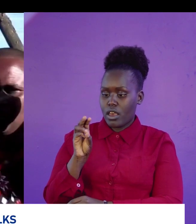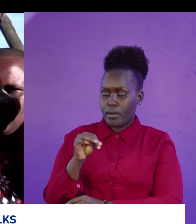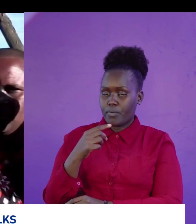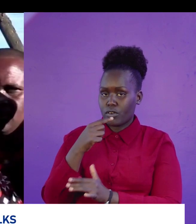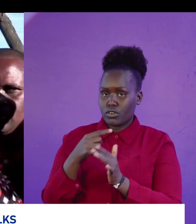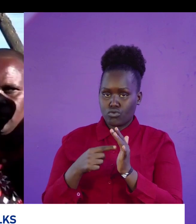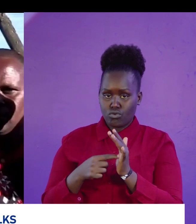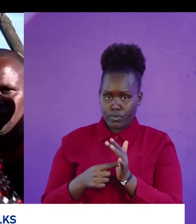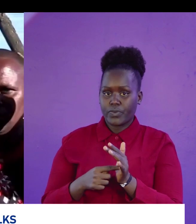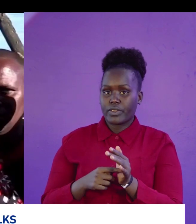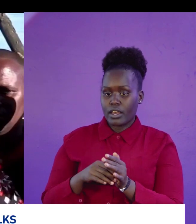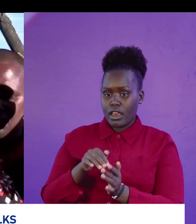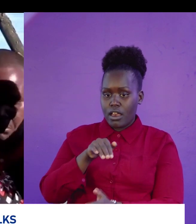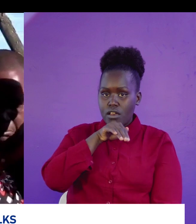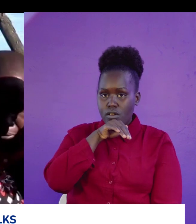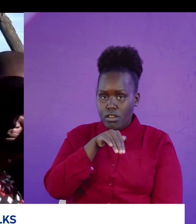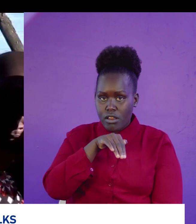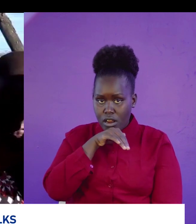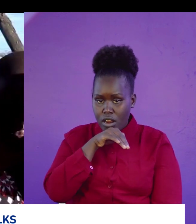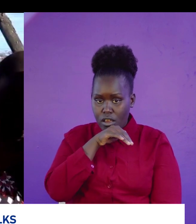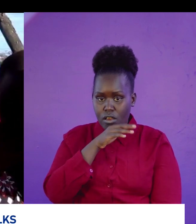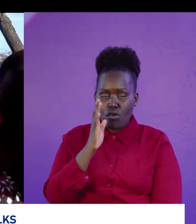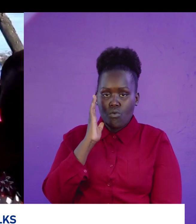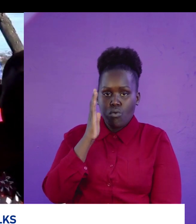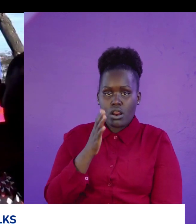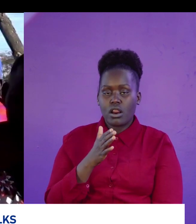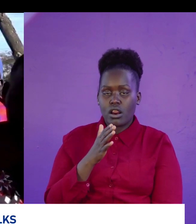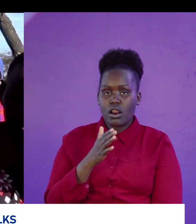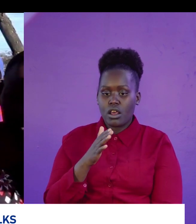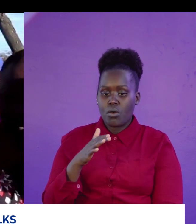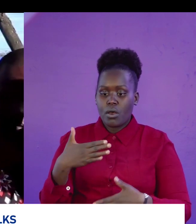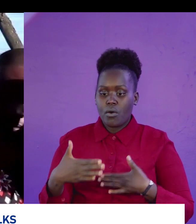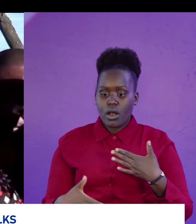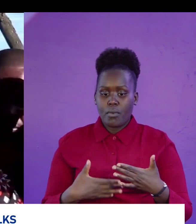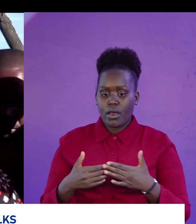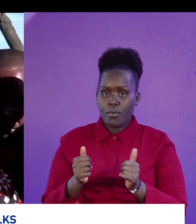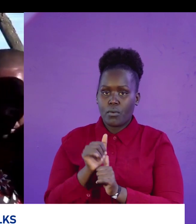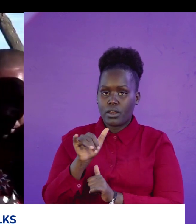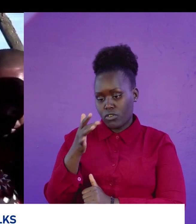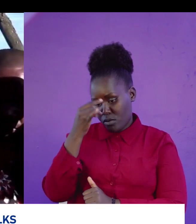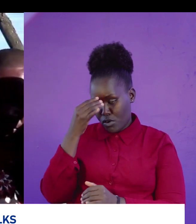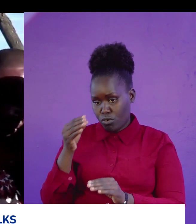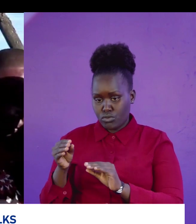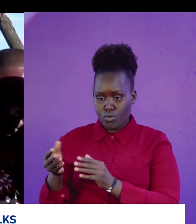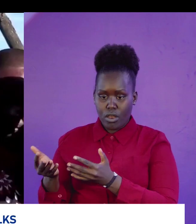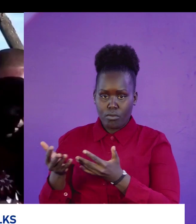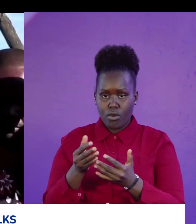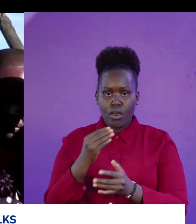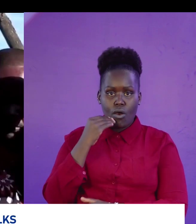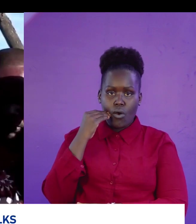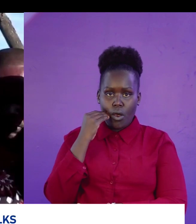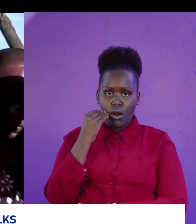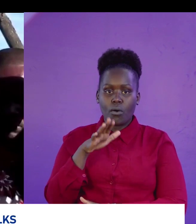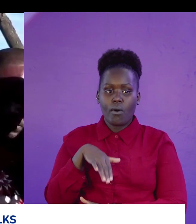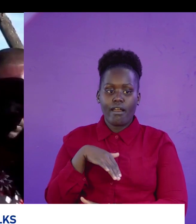ya kuwa Raila Amolo Odinga aweze kufurahia hiyo kiti, kwa sababu tunailete nyumbani. Ilikuwa ya